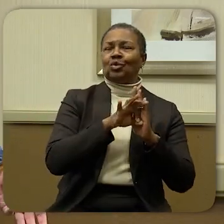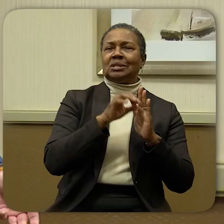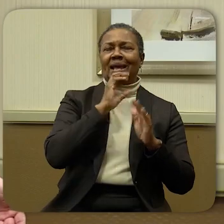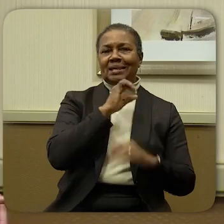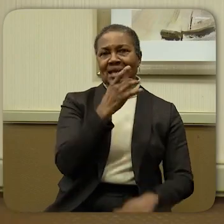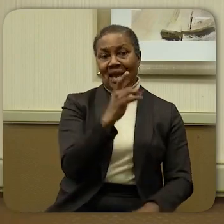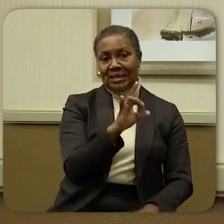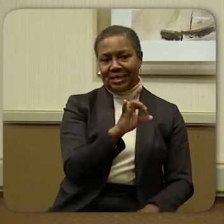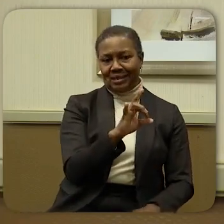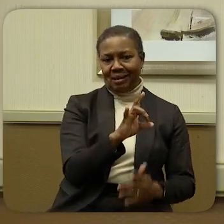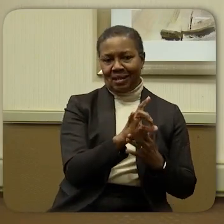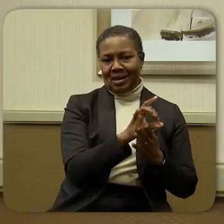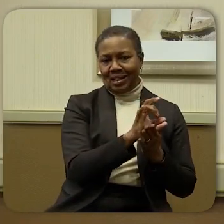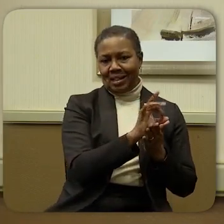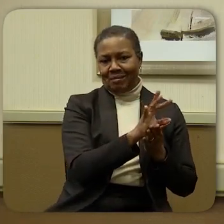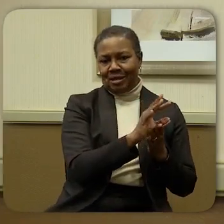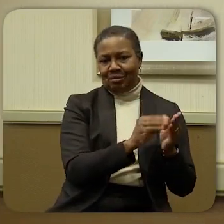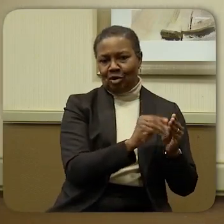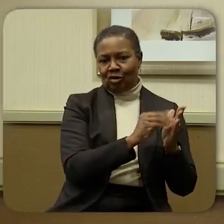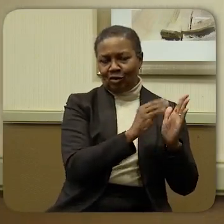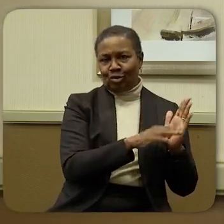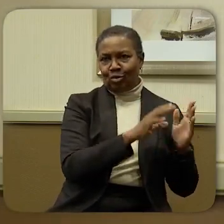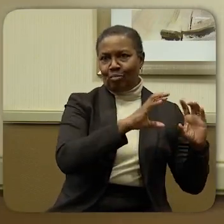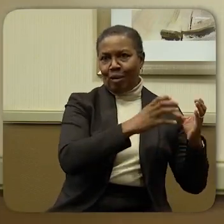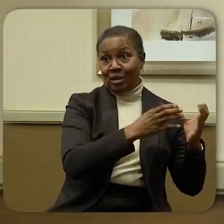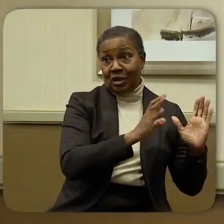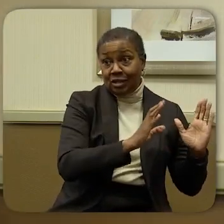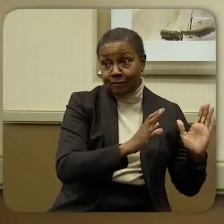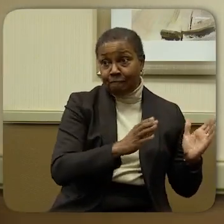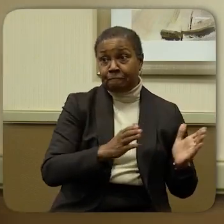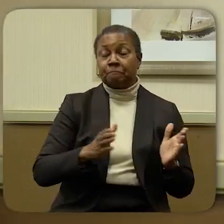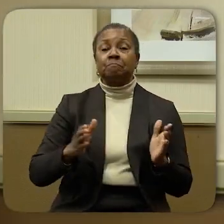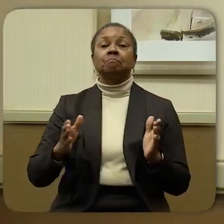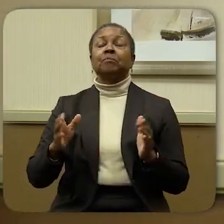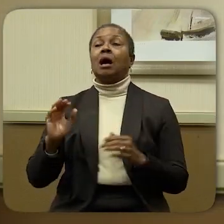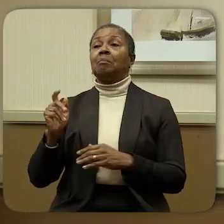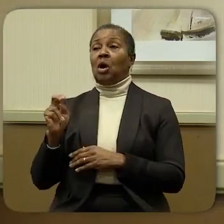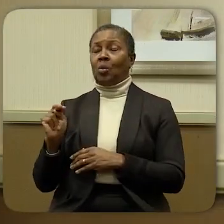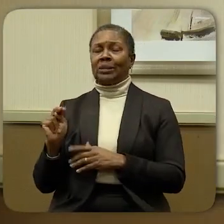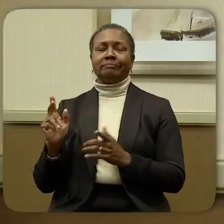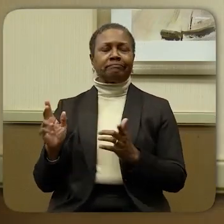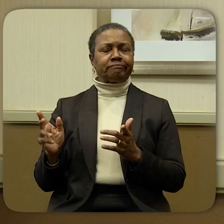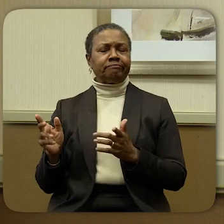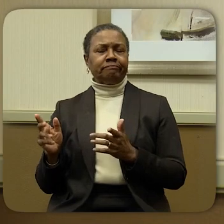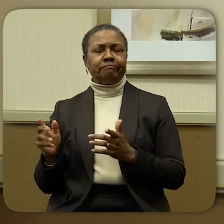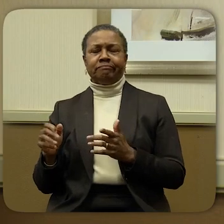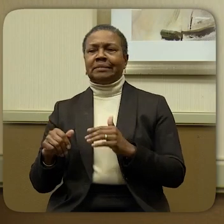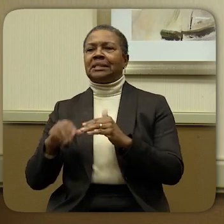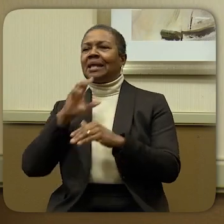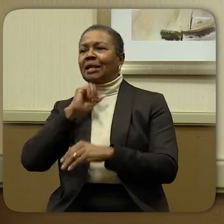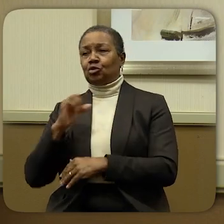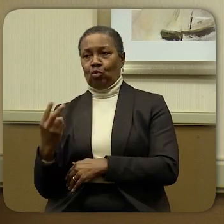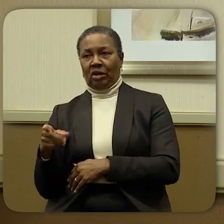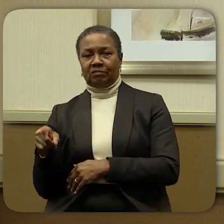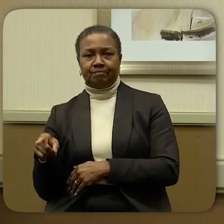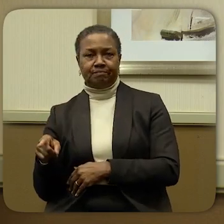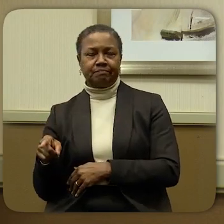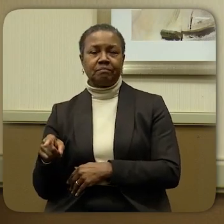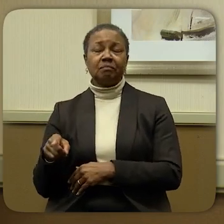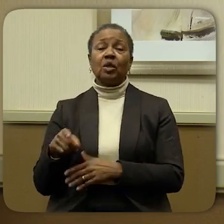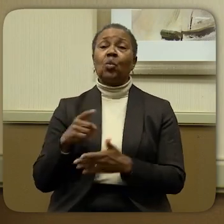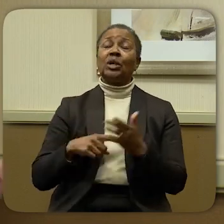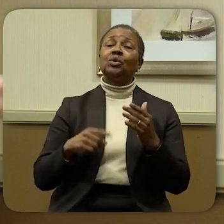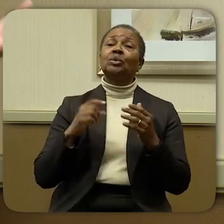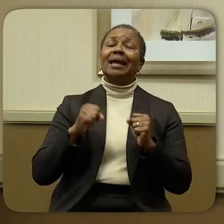student population, you know, and so figuring out what you can and can't offer students with or without